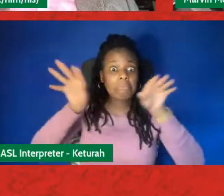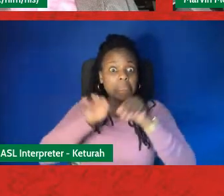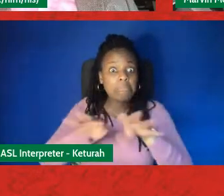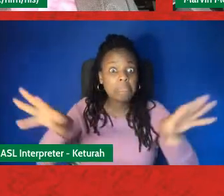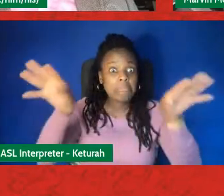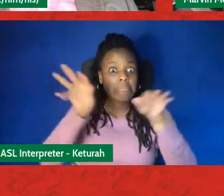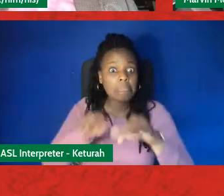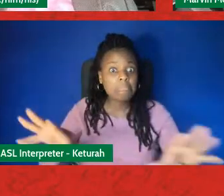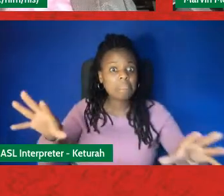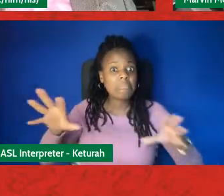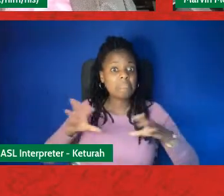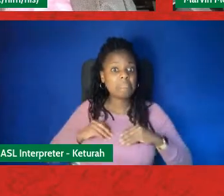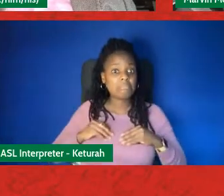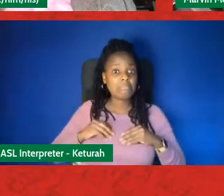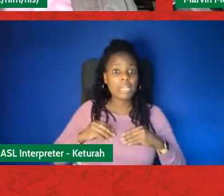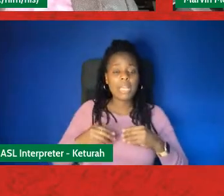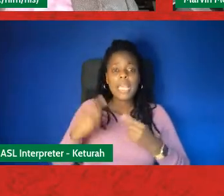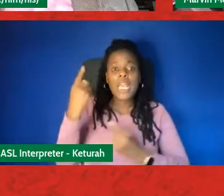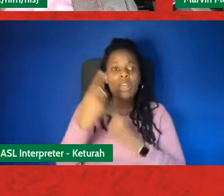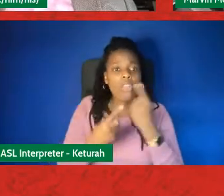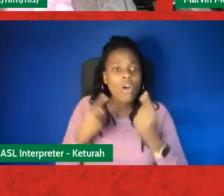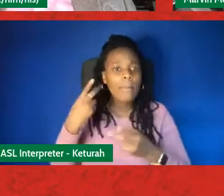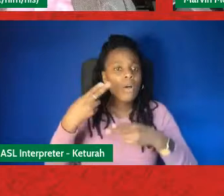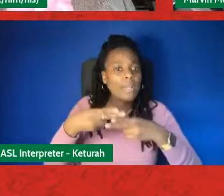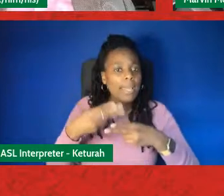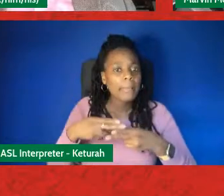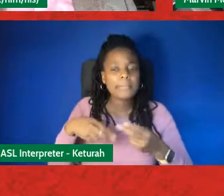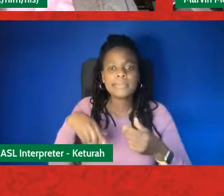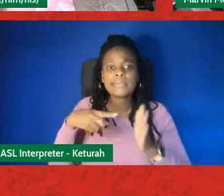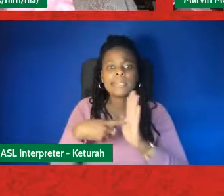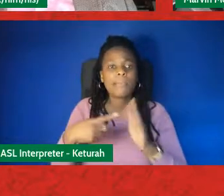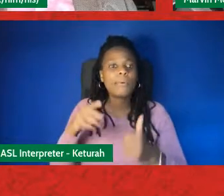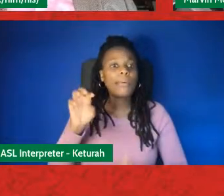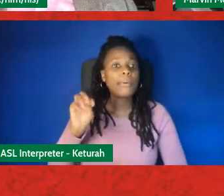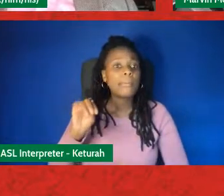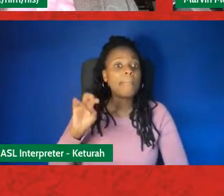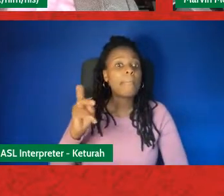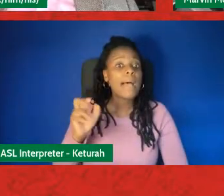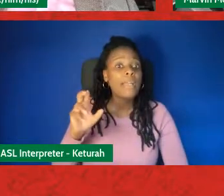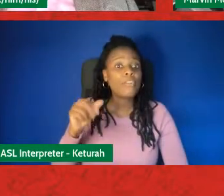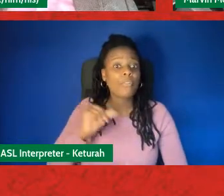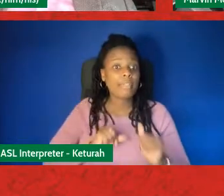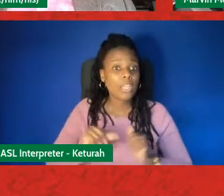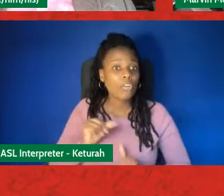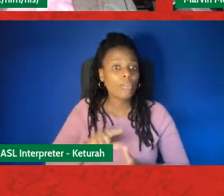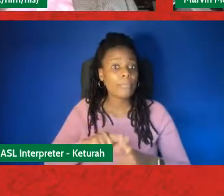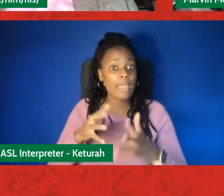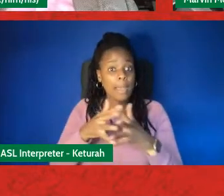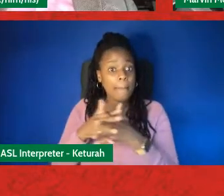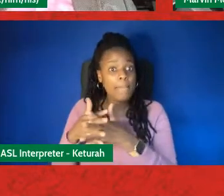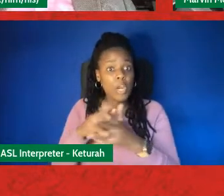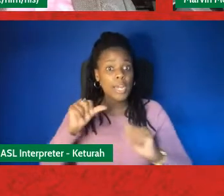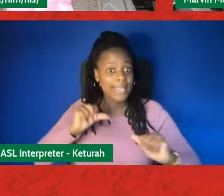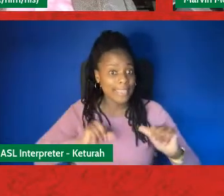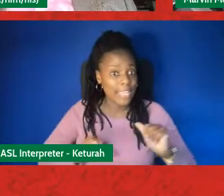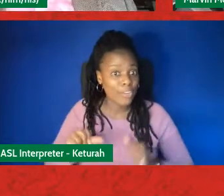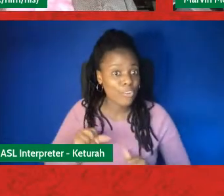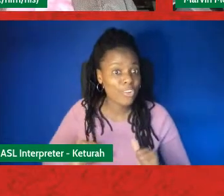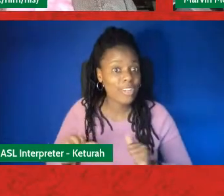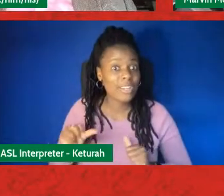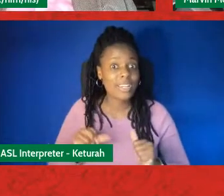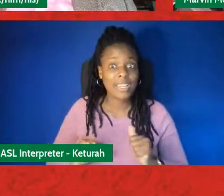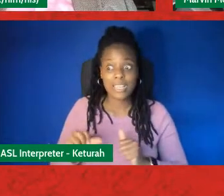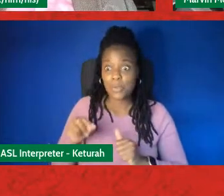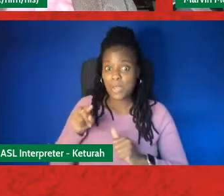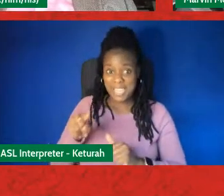that he chose were names like the Minor Theater. He at one point called himself the American Theater. And when he was an American Theater, guess what